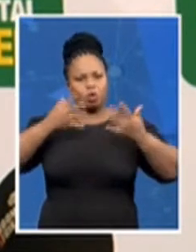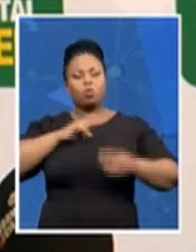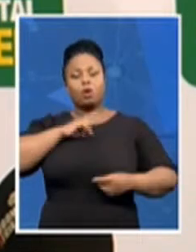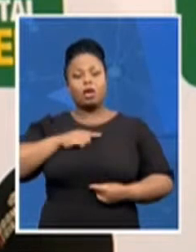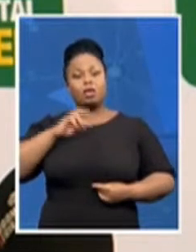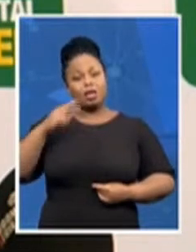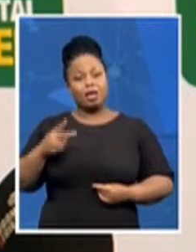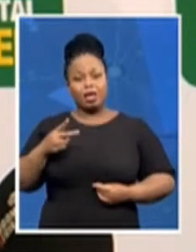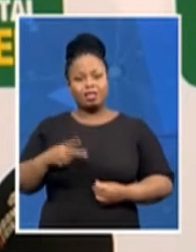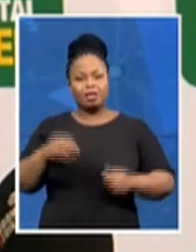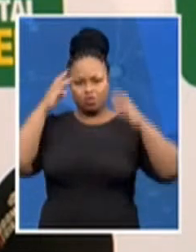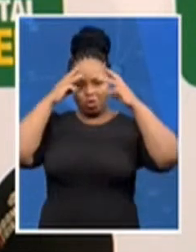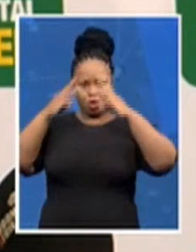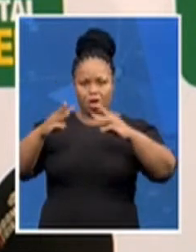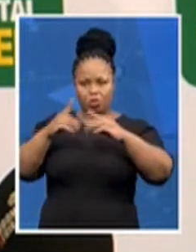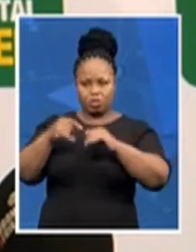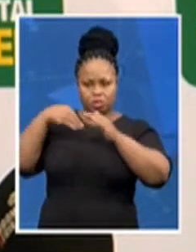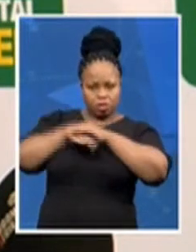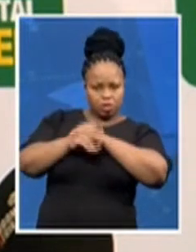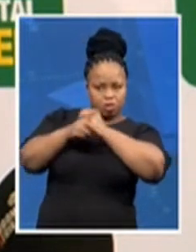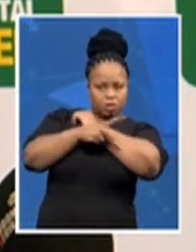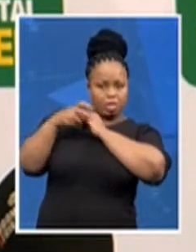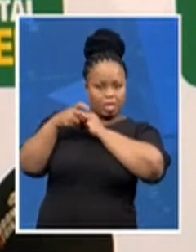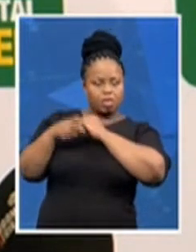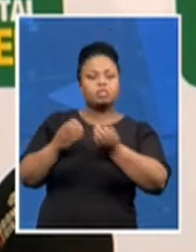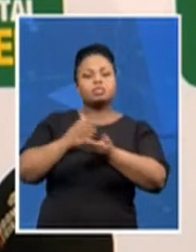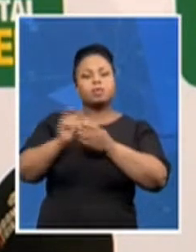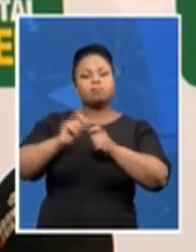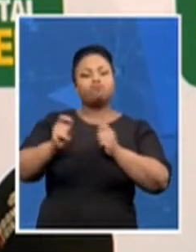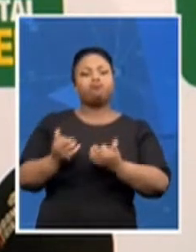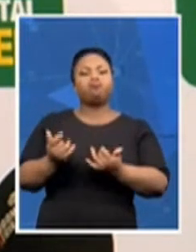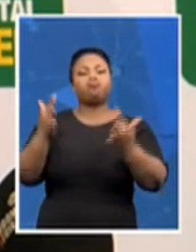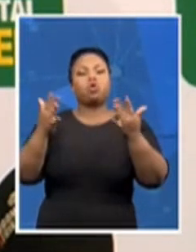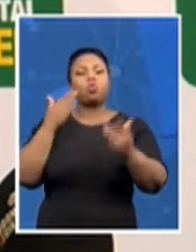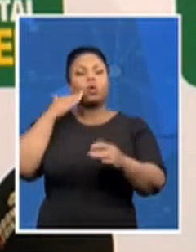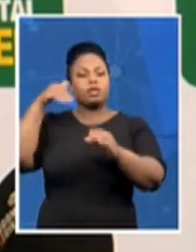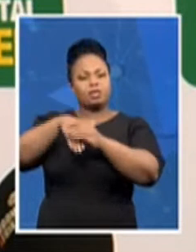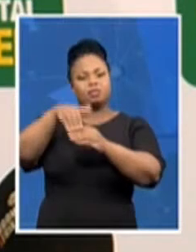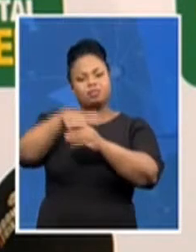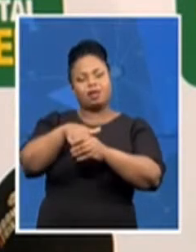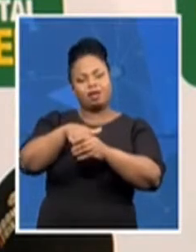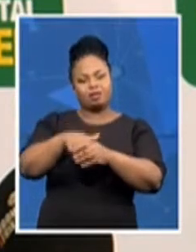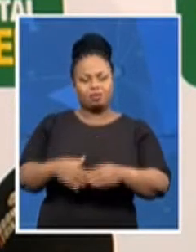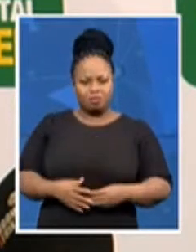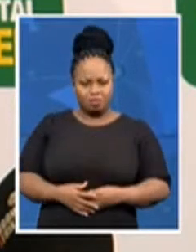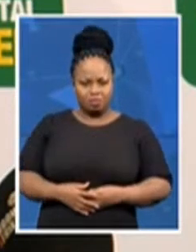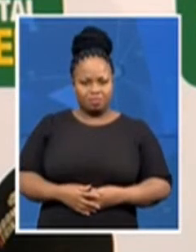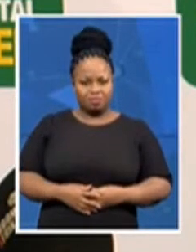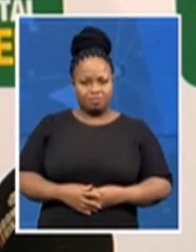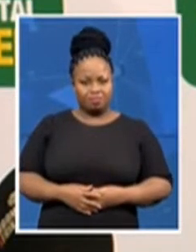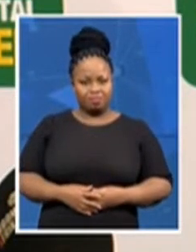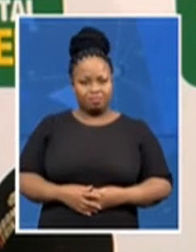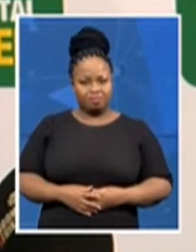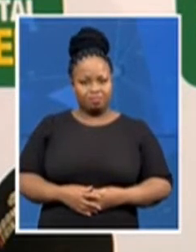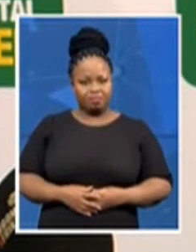were subsequently set alight while people were still inside. Others died during the